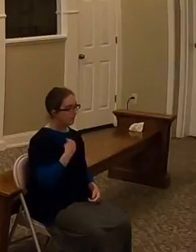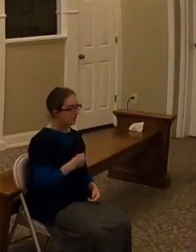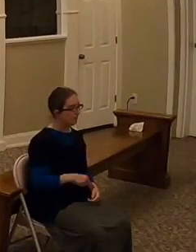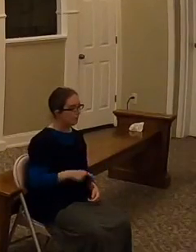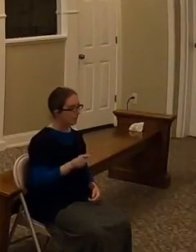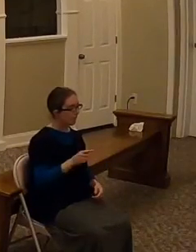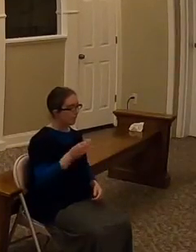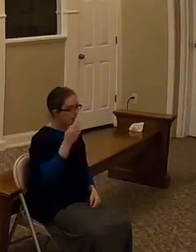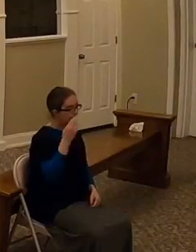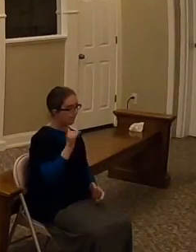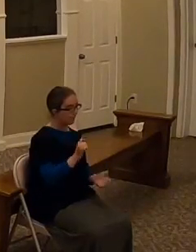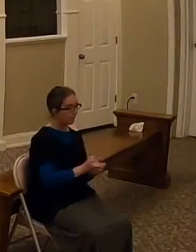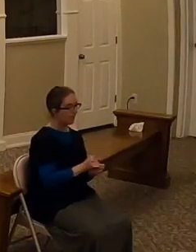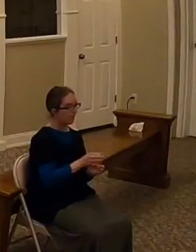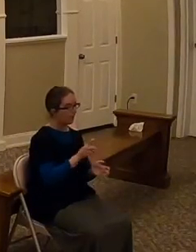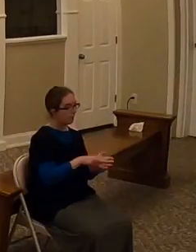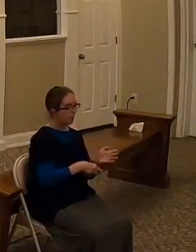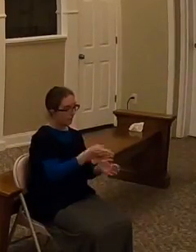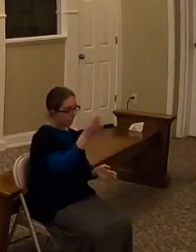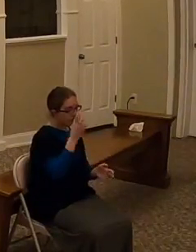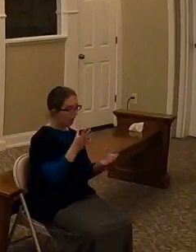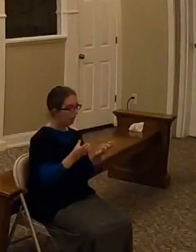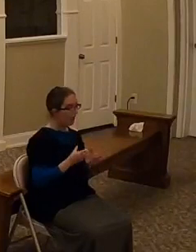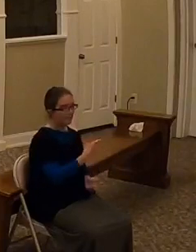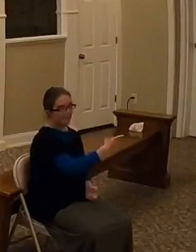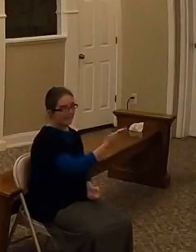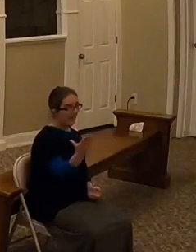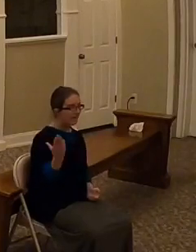Hallelujah. You know what? That's what God wants of us.